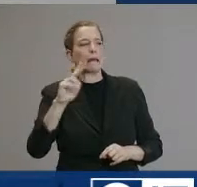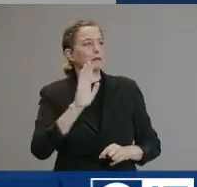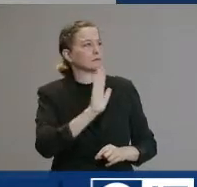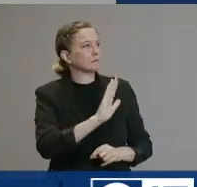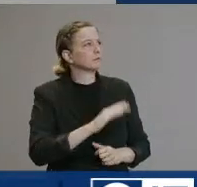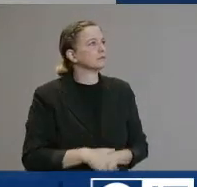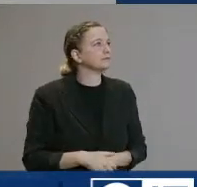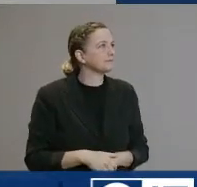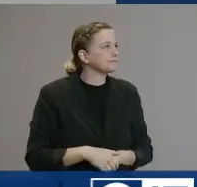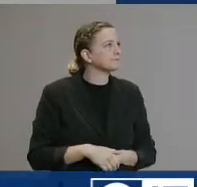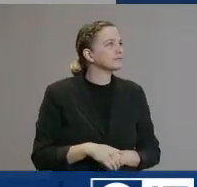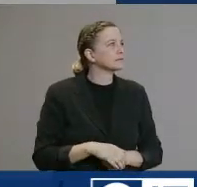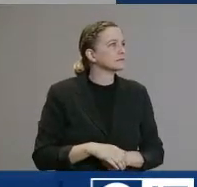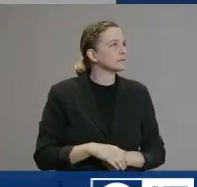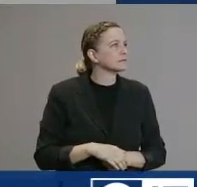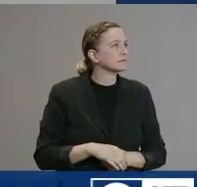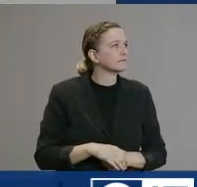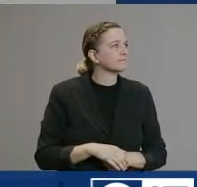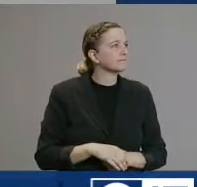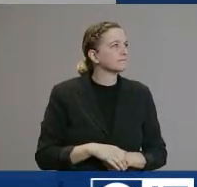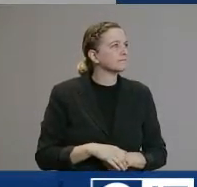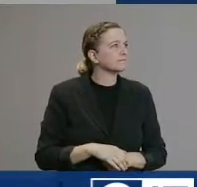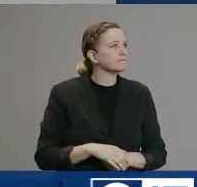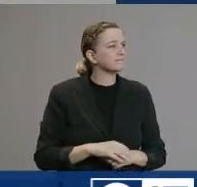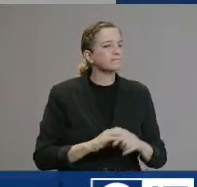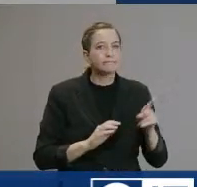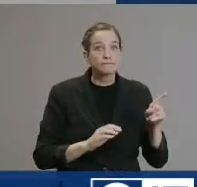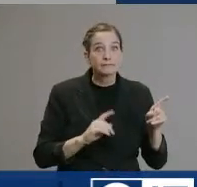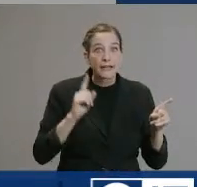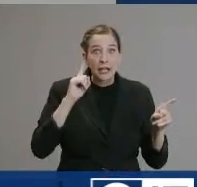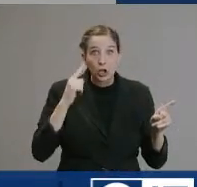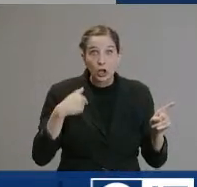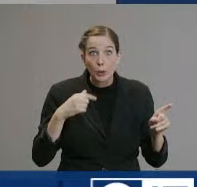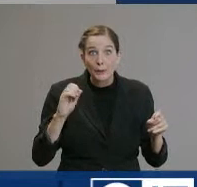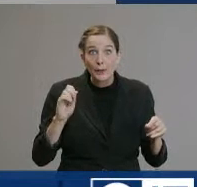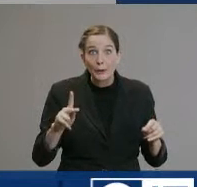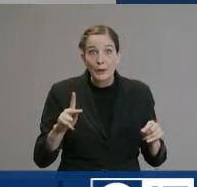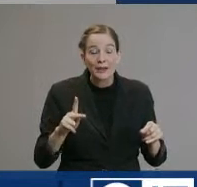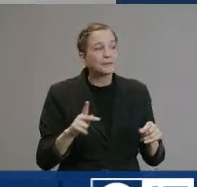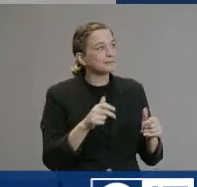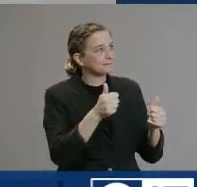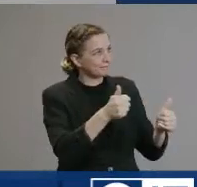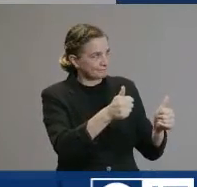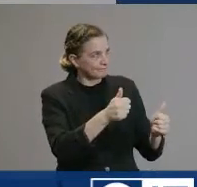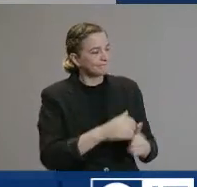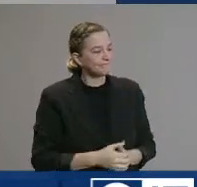You mean? Can you hear me all right? Yes, we can. There we go.